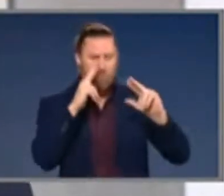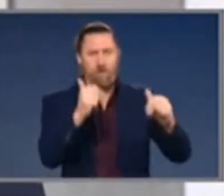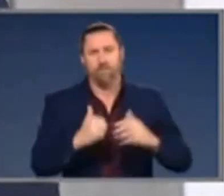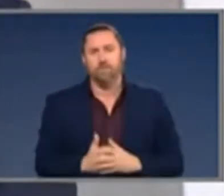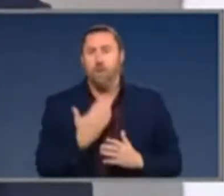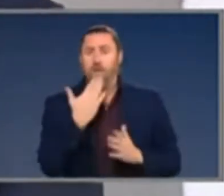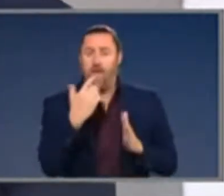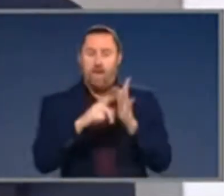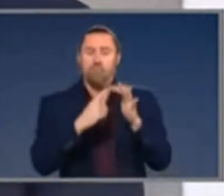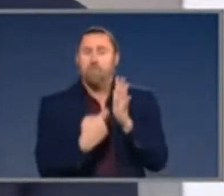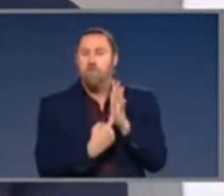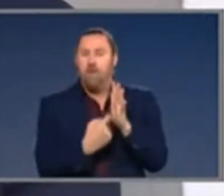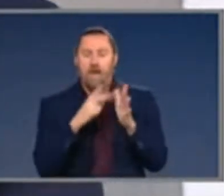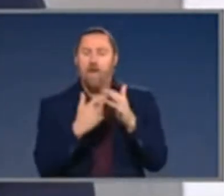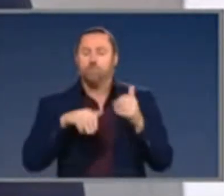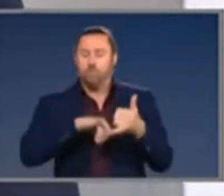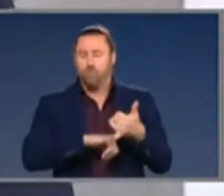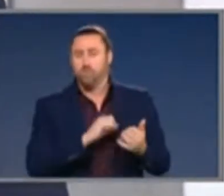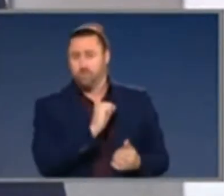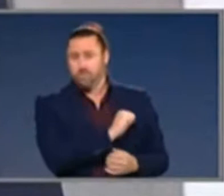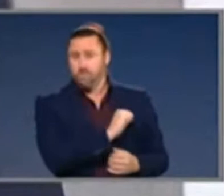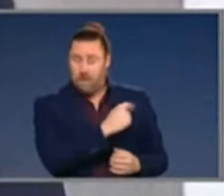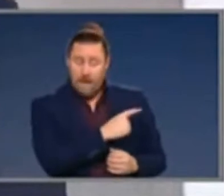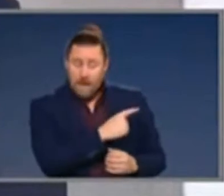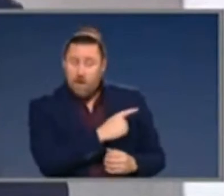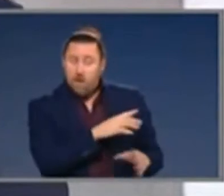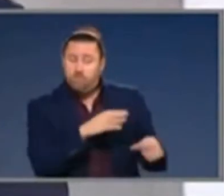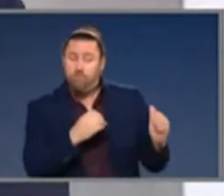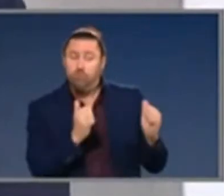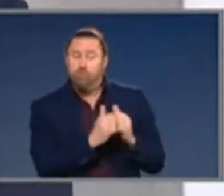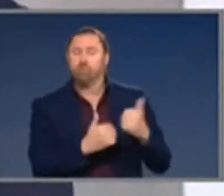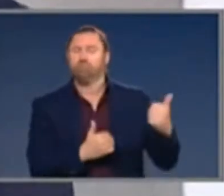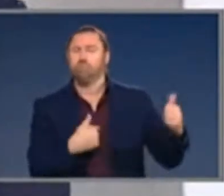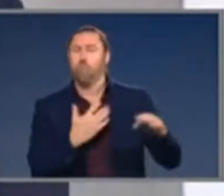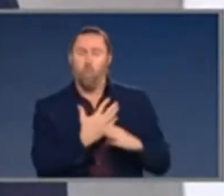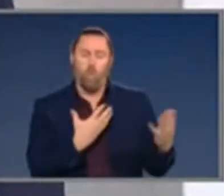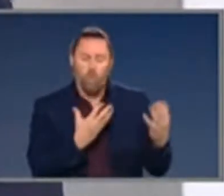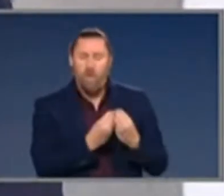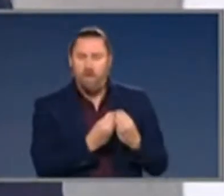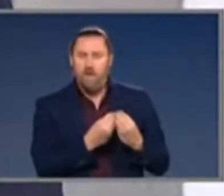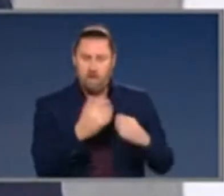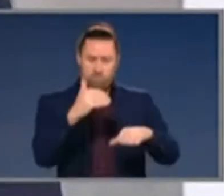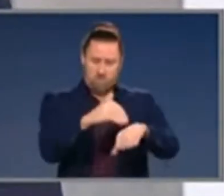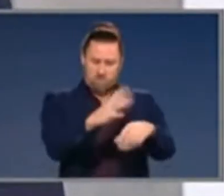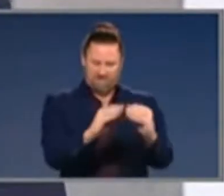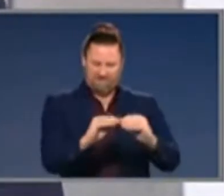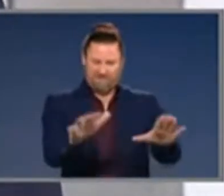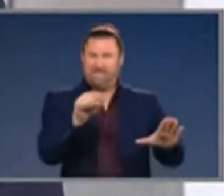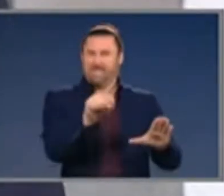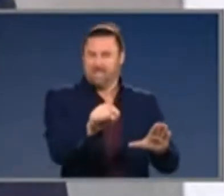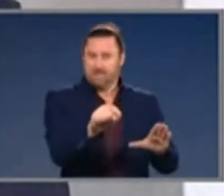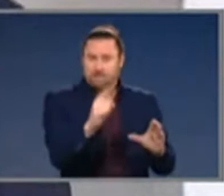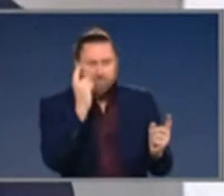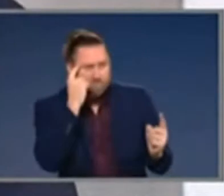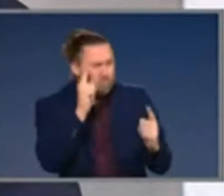thank the Premier also for his agreement to that step, working together to solve the problem. And that has